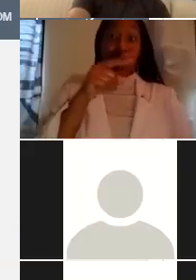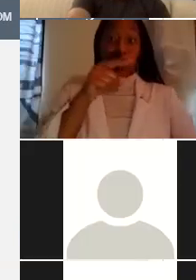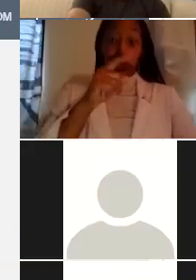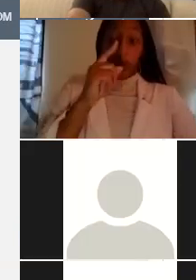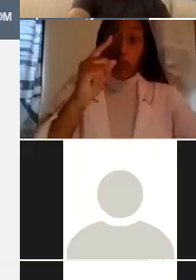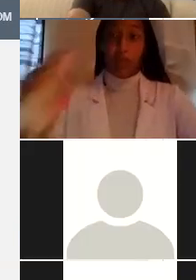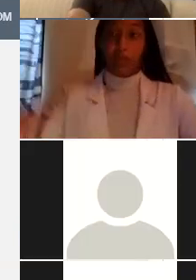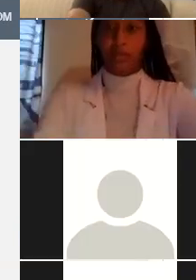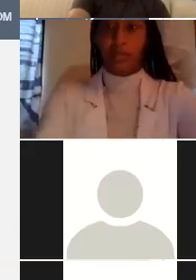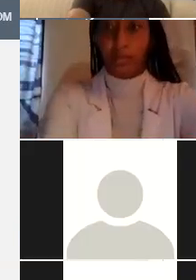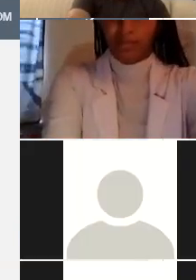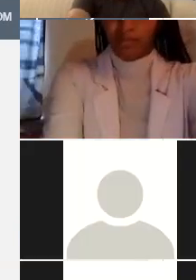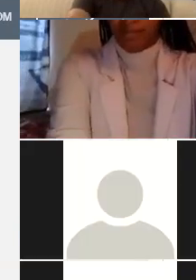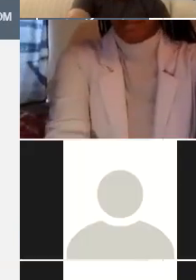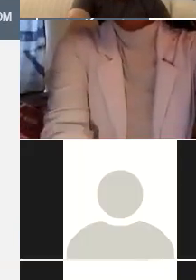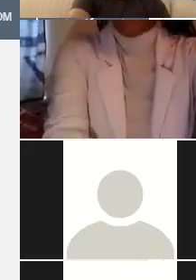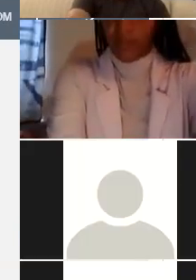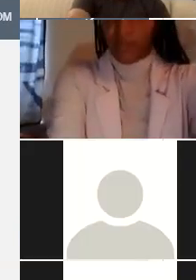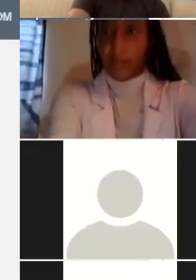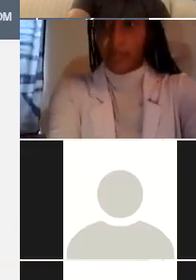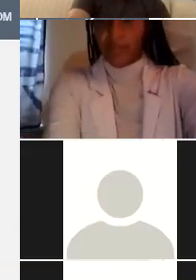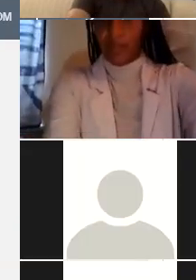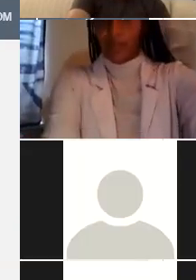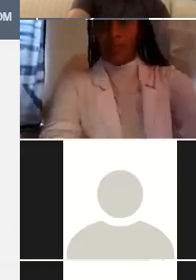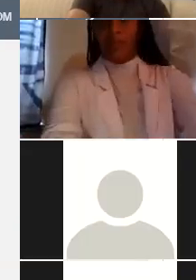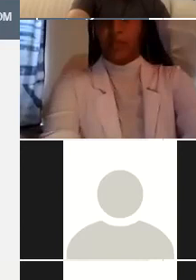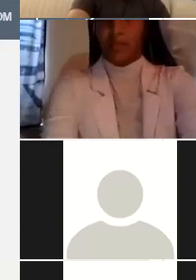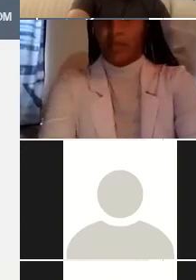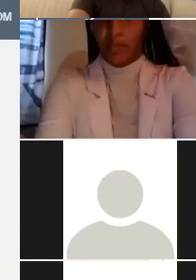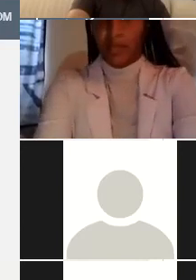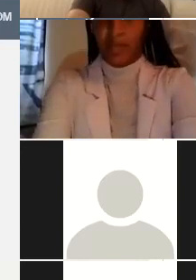kind of gives me pause whenever I see it.